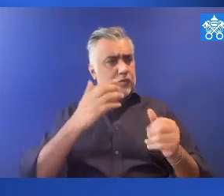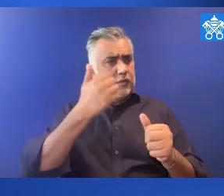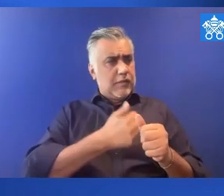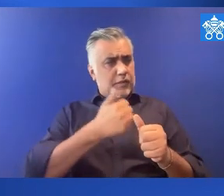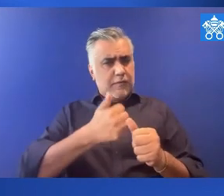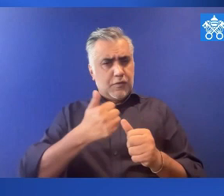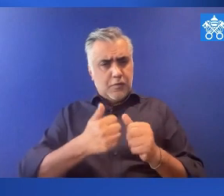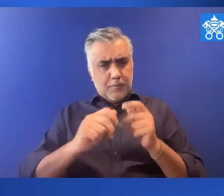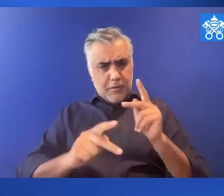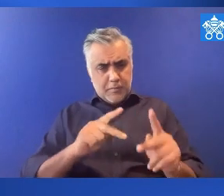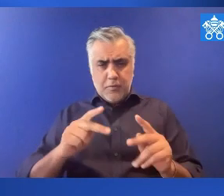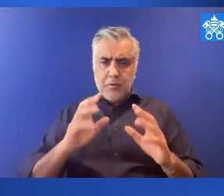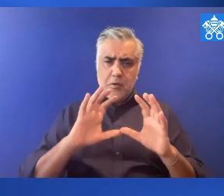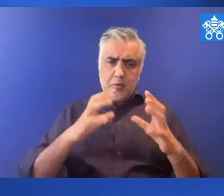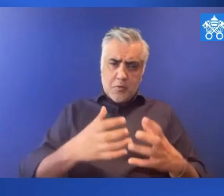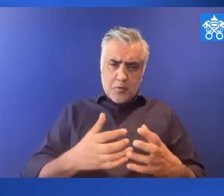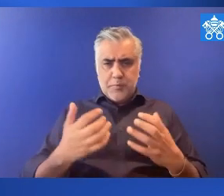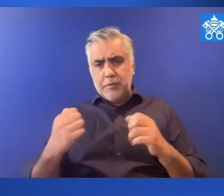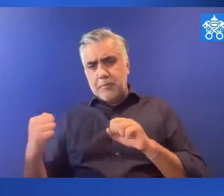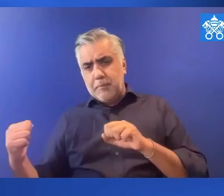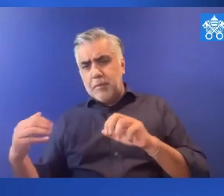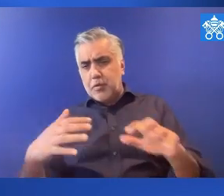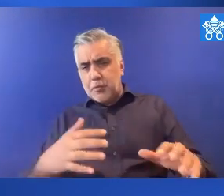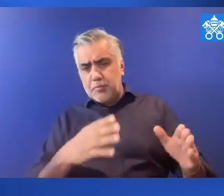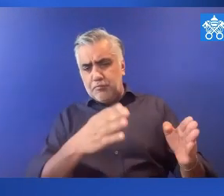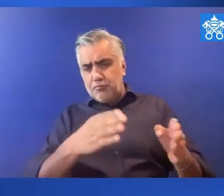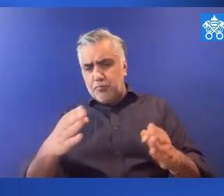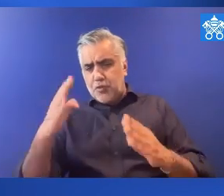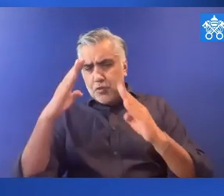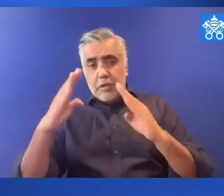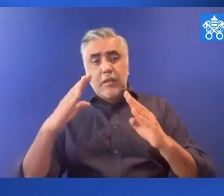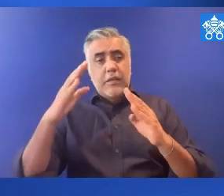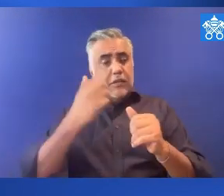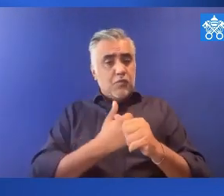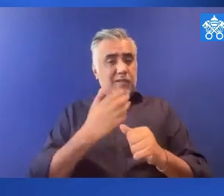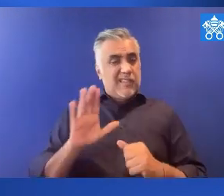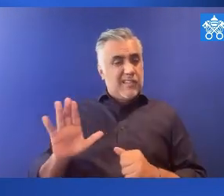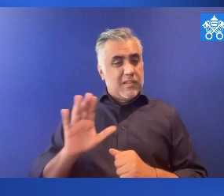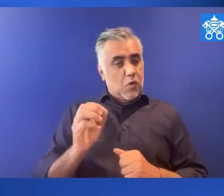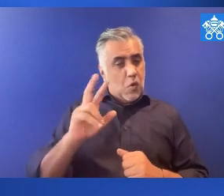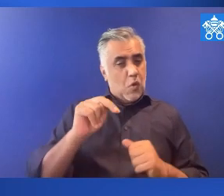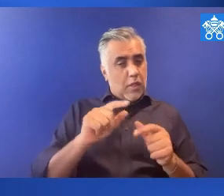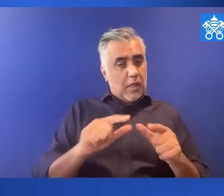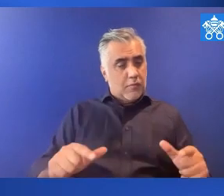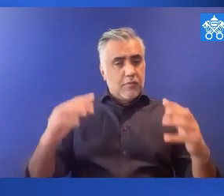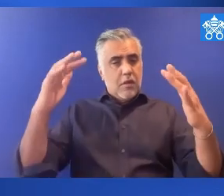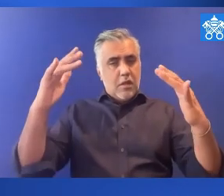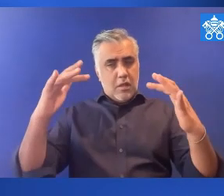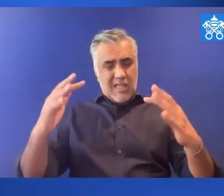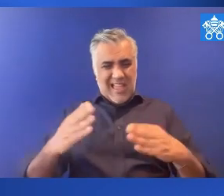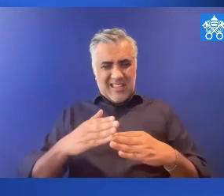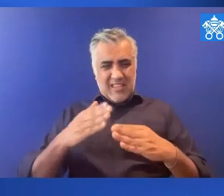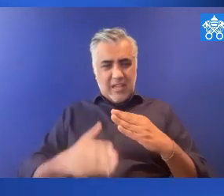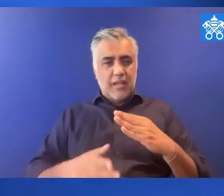during the audience, the Pope greets individual visitors, various pilgrims, groups in the square, each one in their